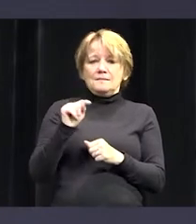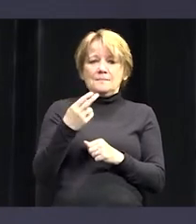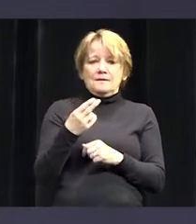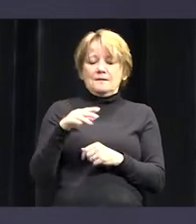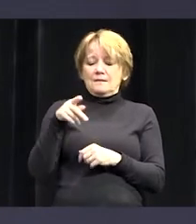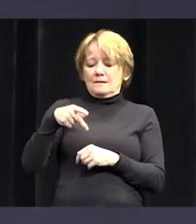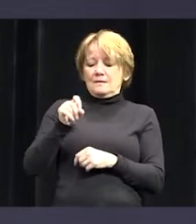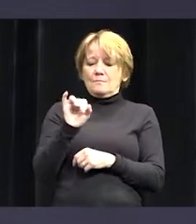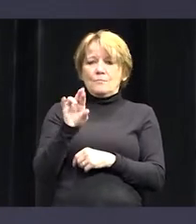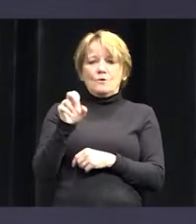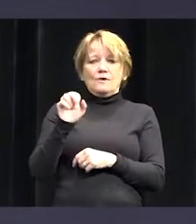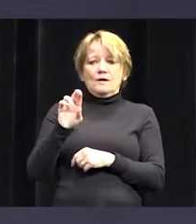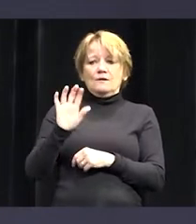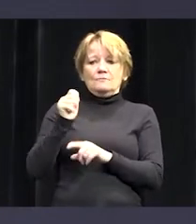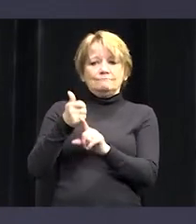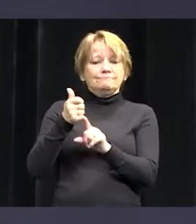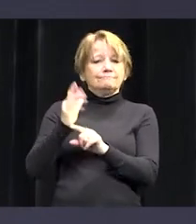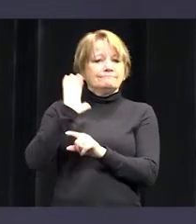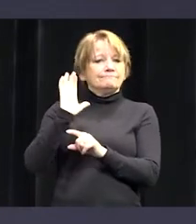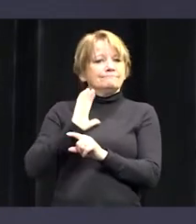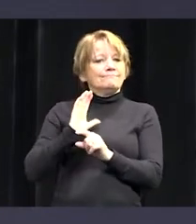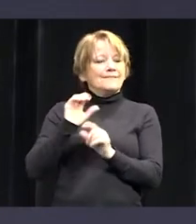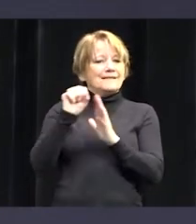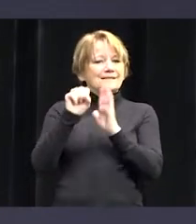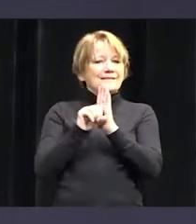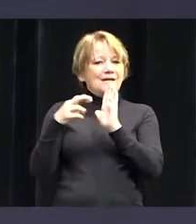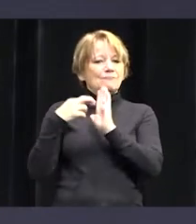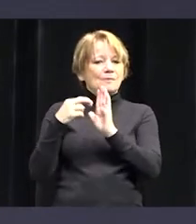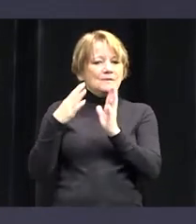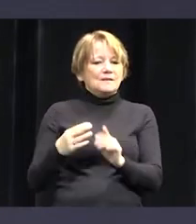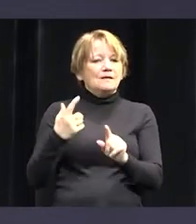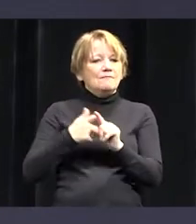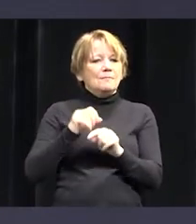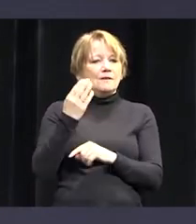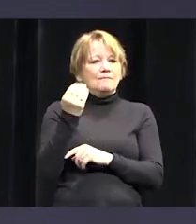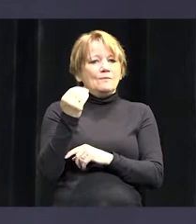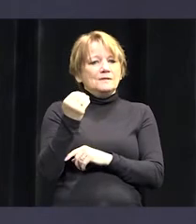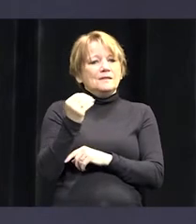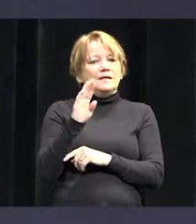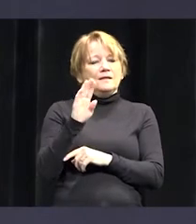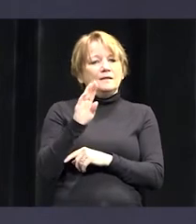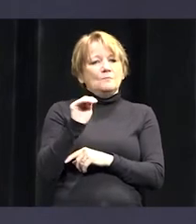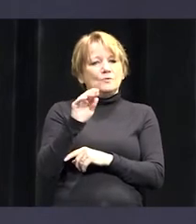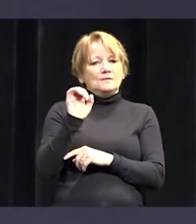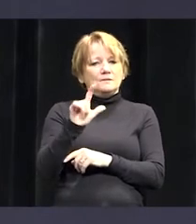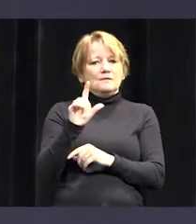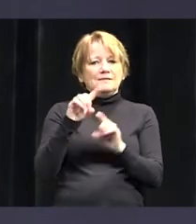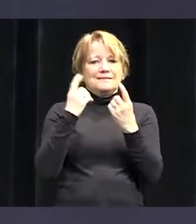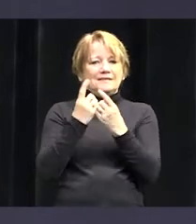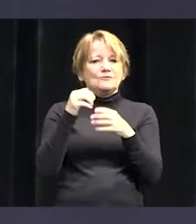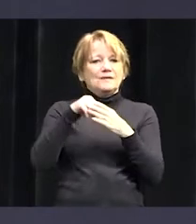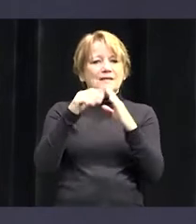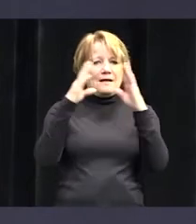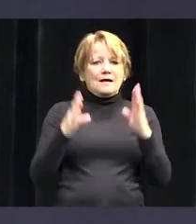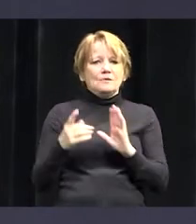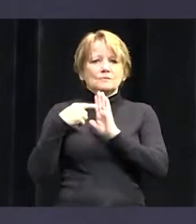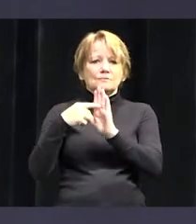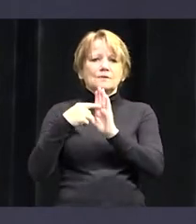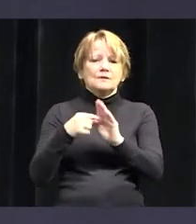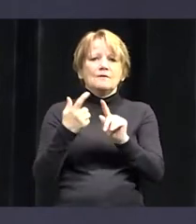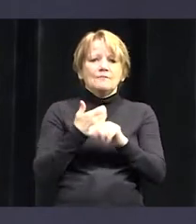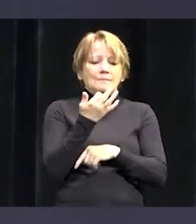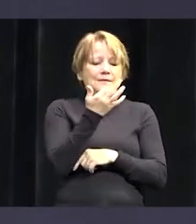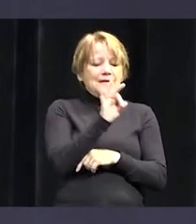pouria is a former state representative from the 14th bristol district in the massachusetts house of representatives